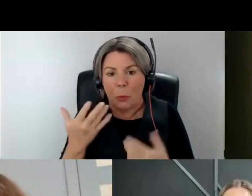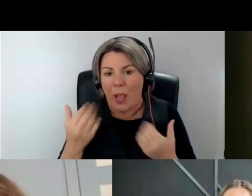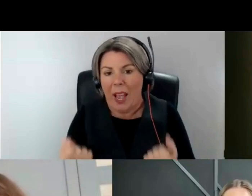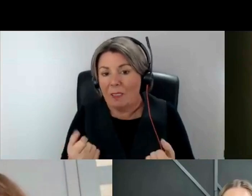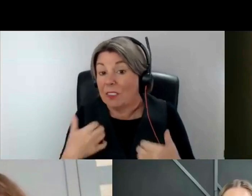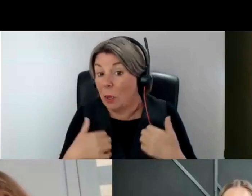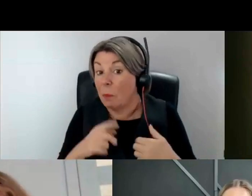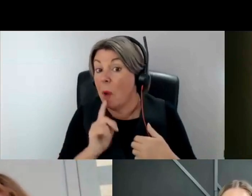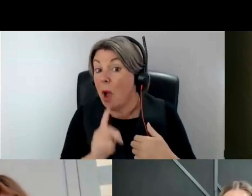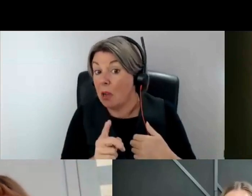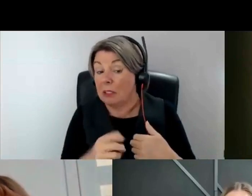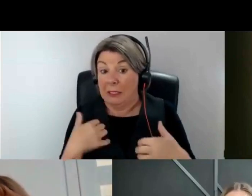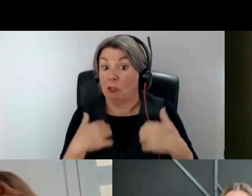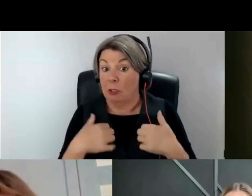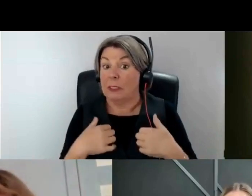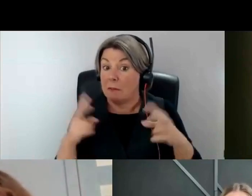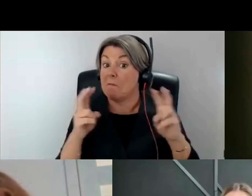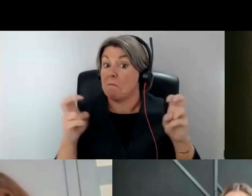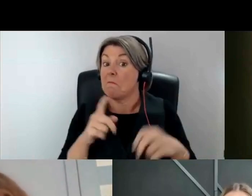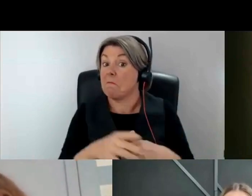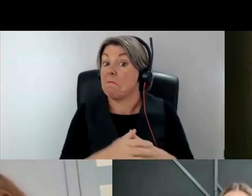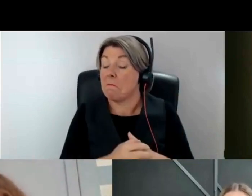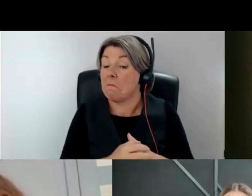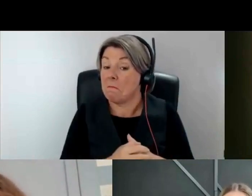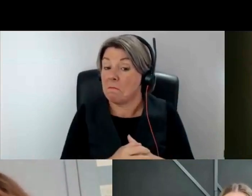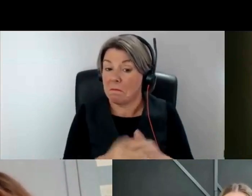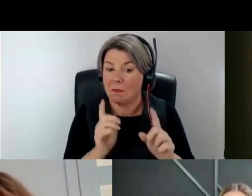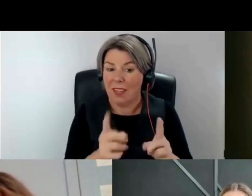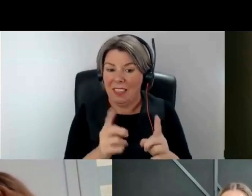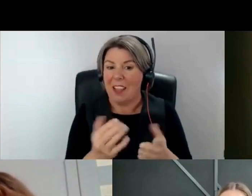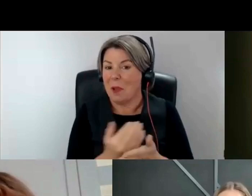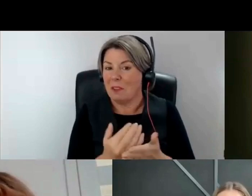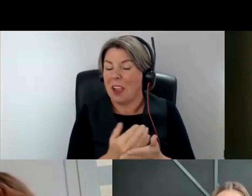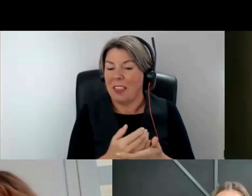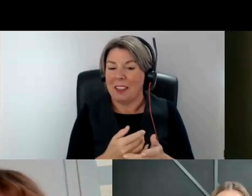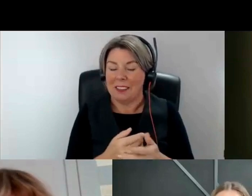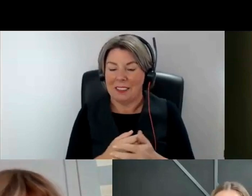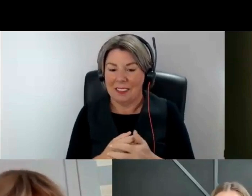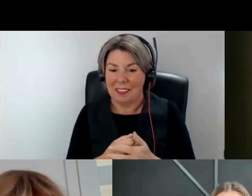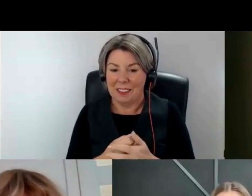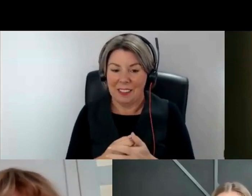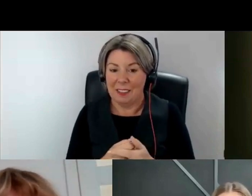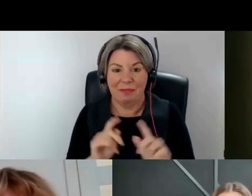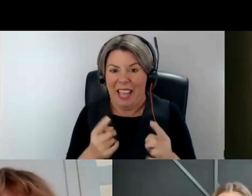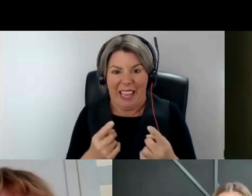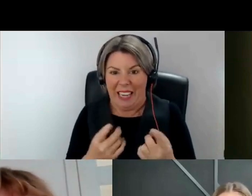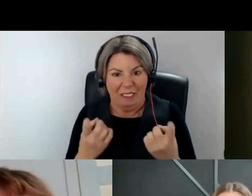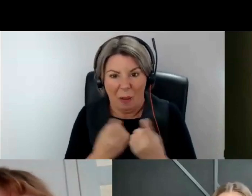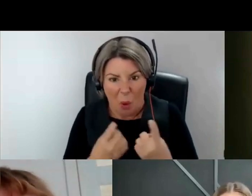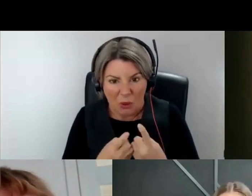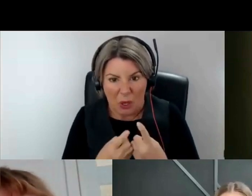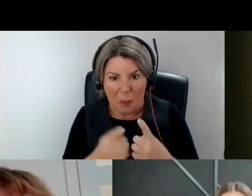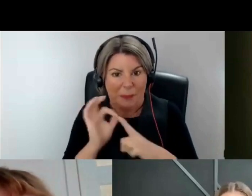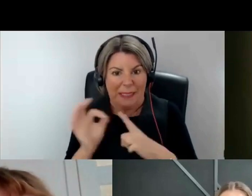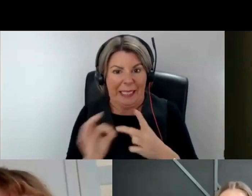interesting. Yes. Yeah. That's what I've kind of gathered so far. I wouldn't even be able to advise a product particularly